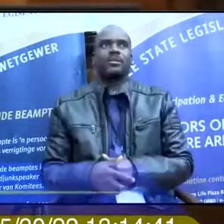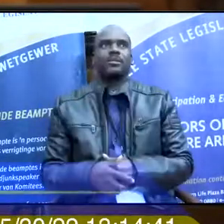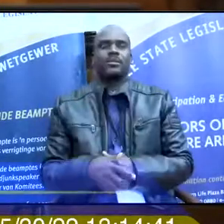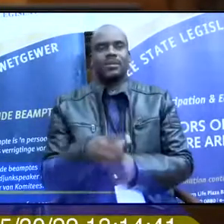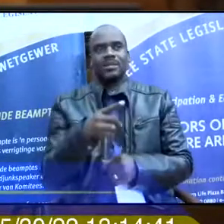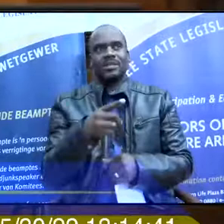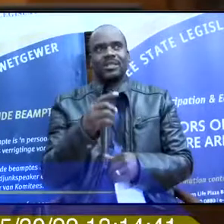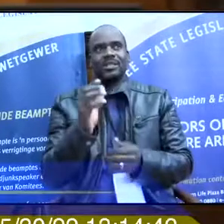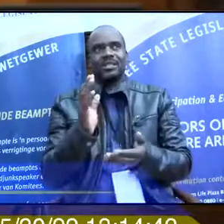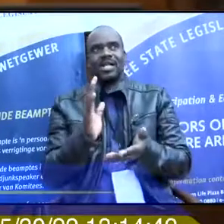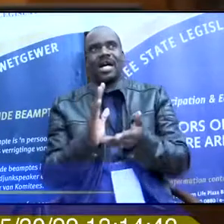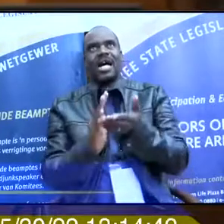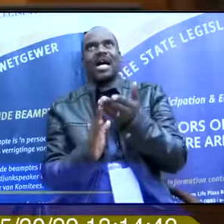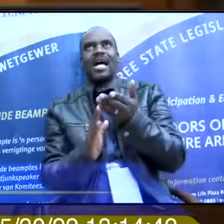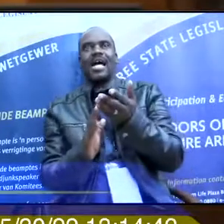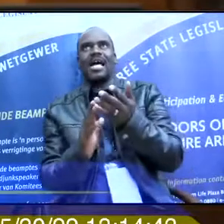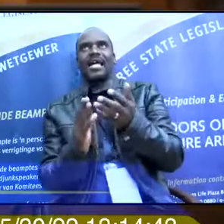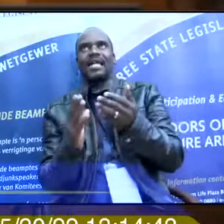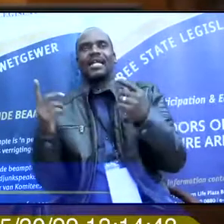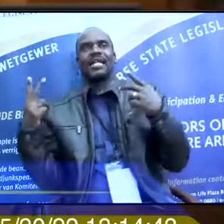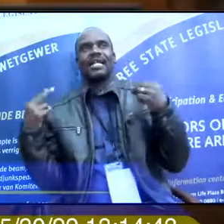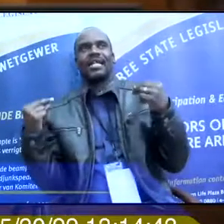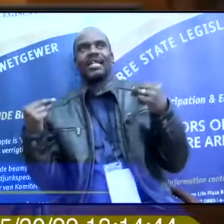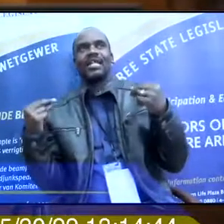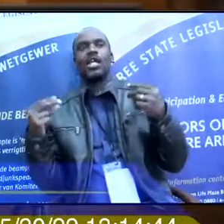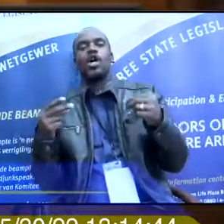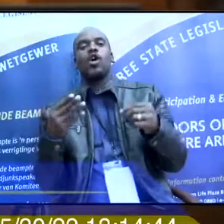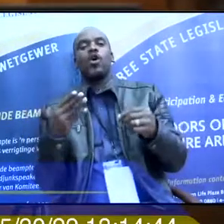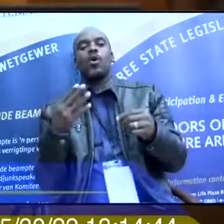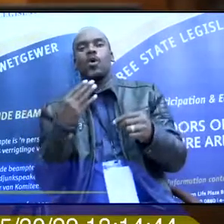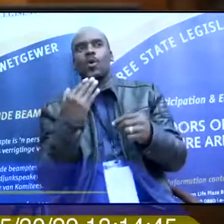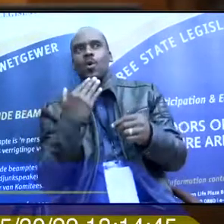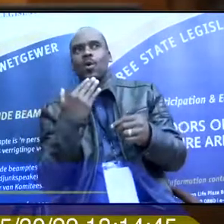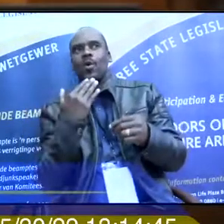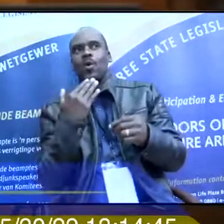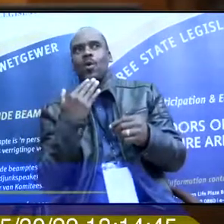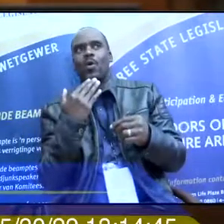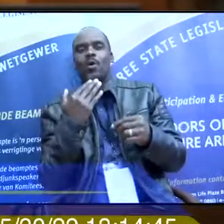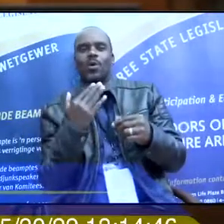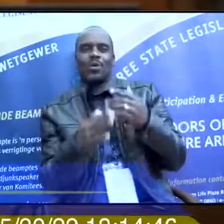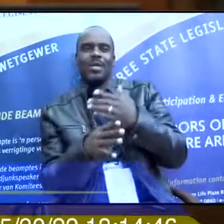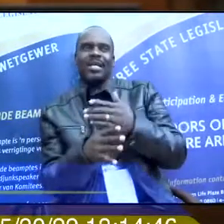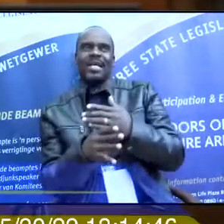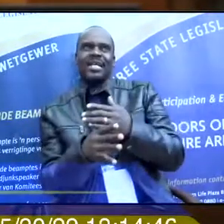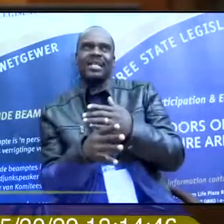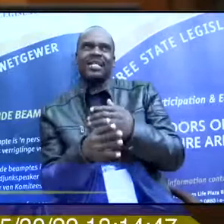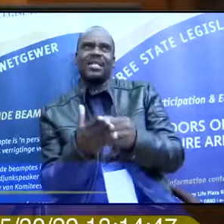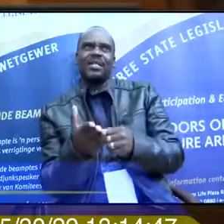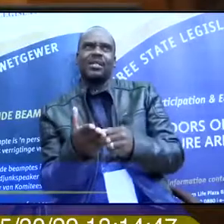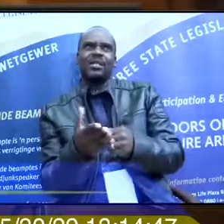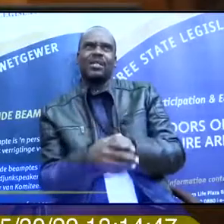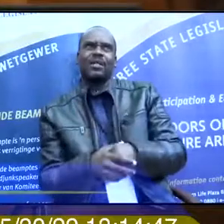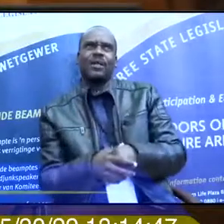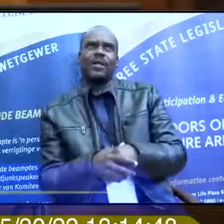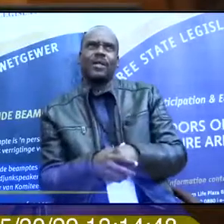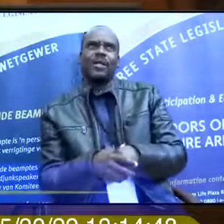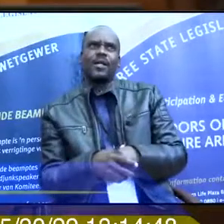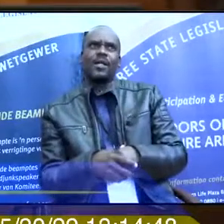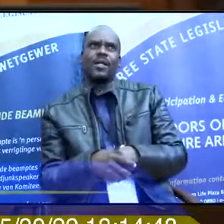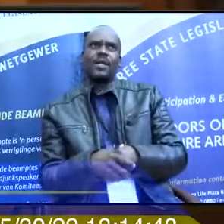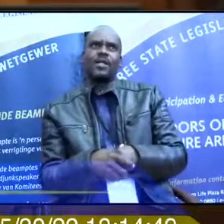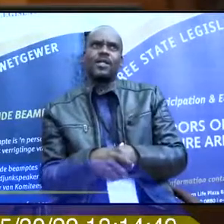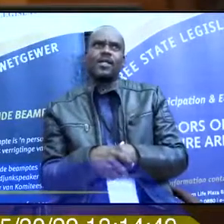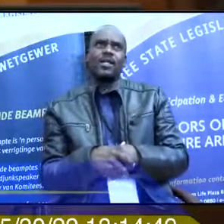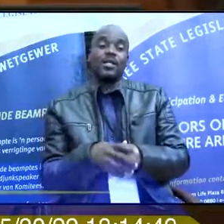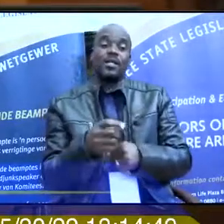there are those nurses who were given one year two year contracts during corvette it is crucial that